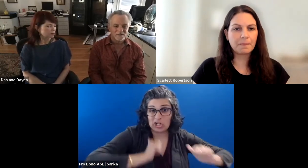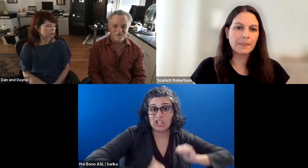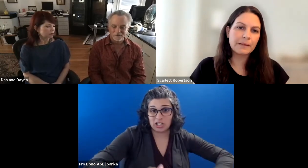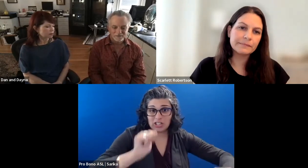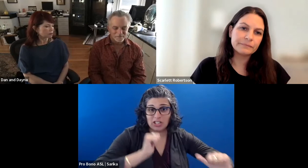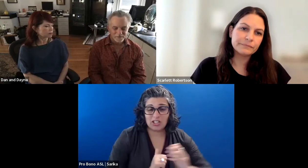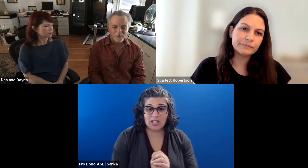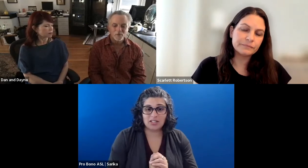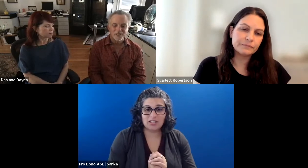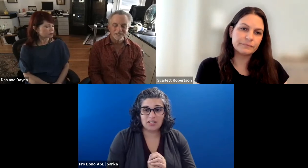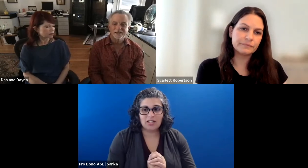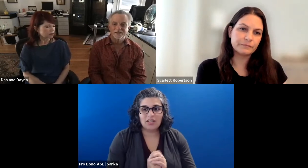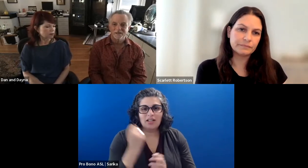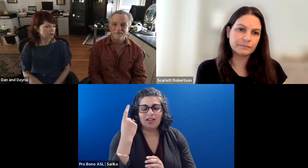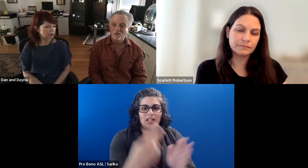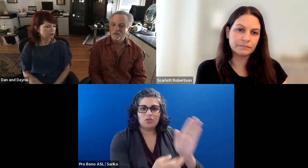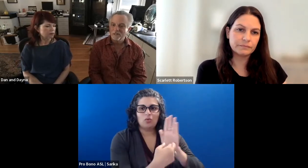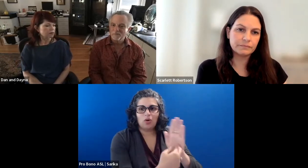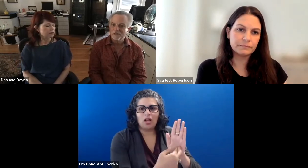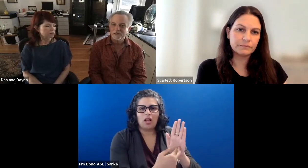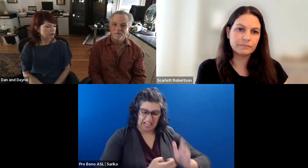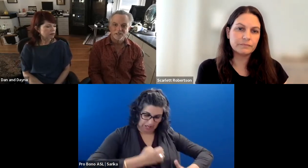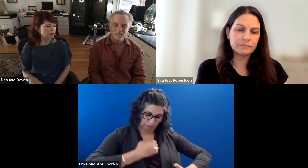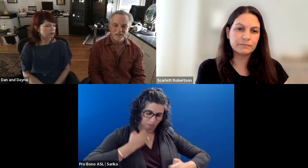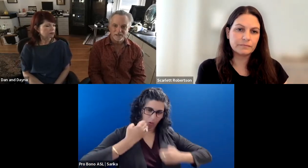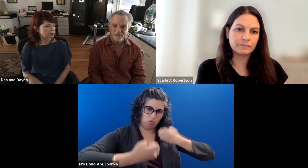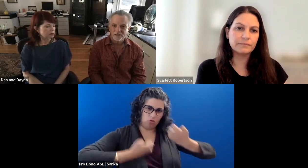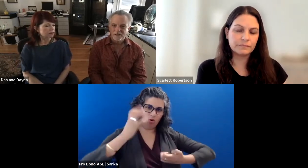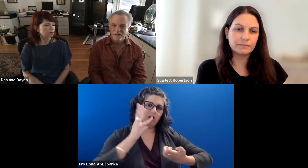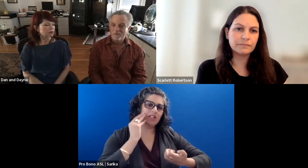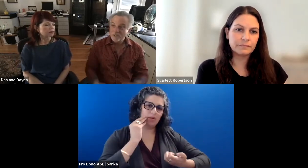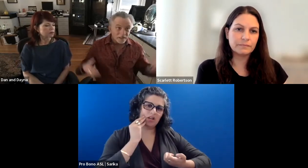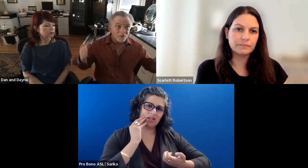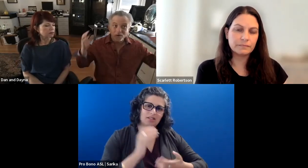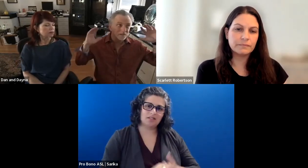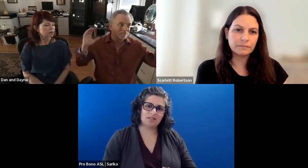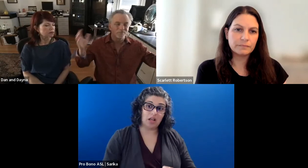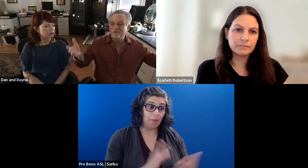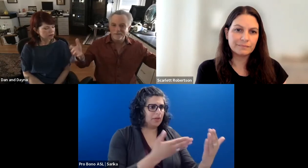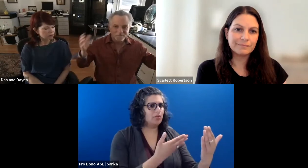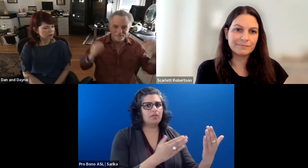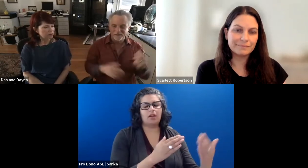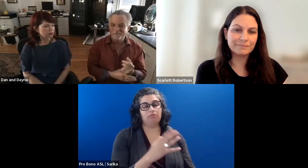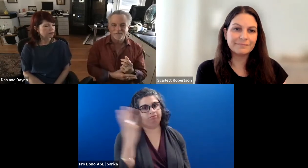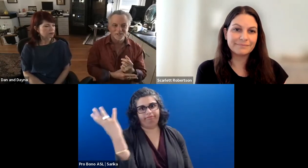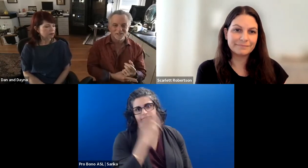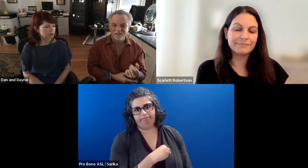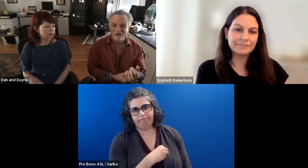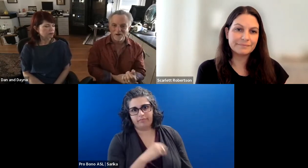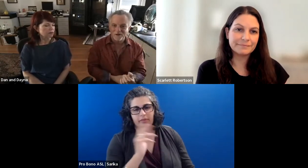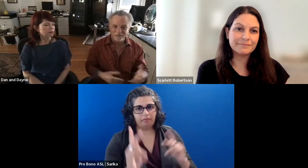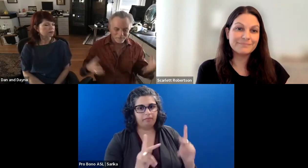it's representing an emotional experience as much as anything. Musically, of course, it's beautifully mixed by the folks